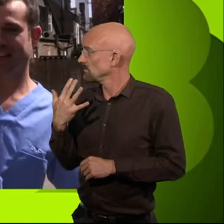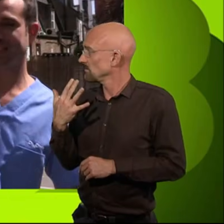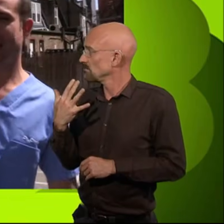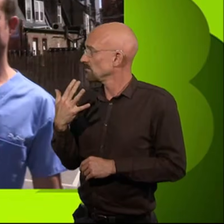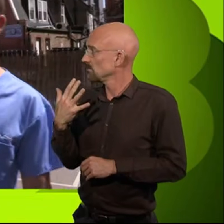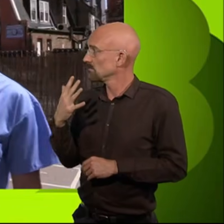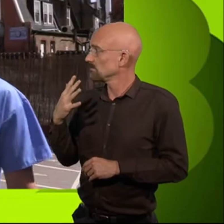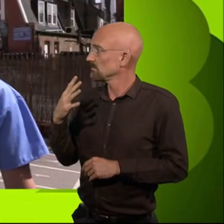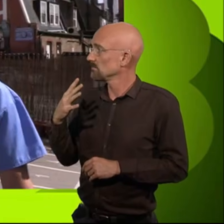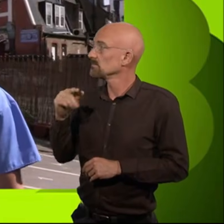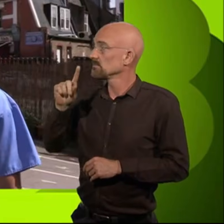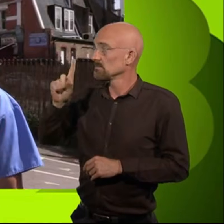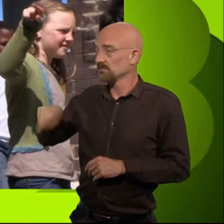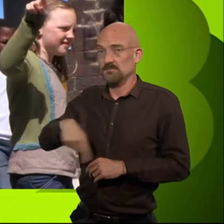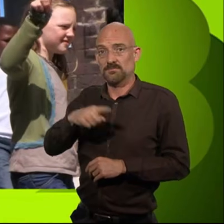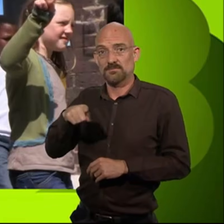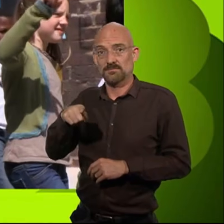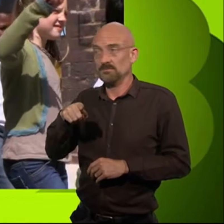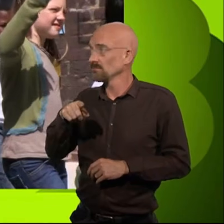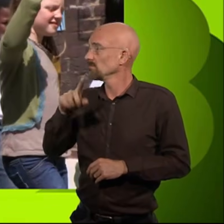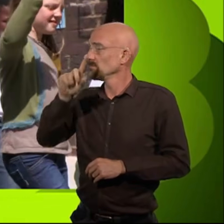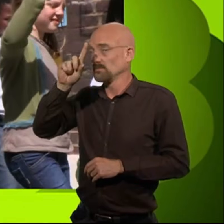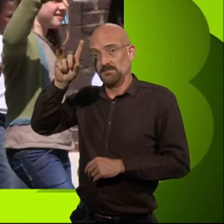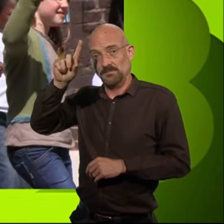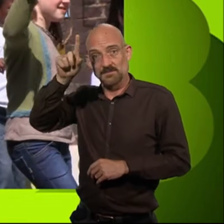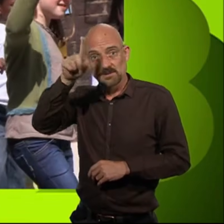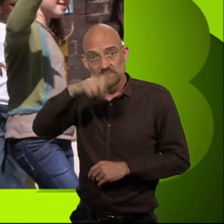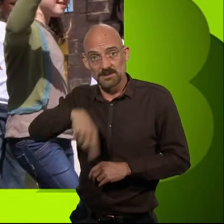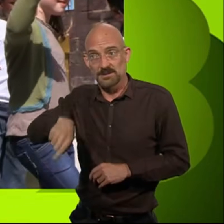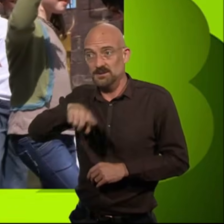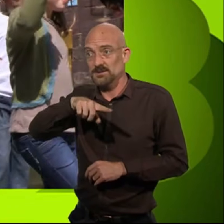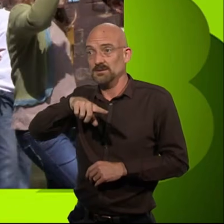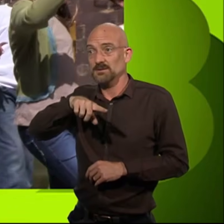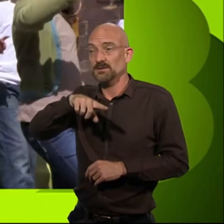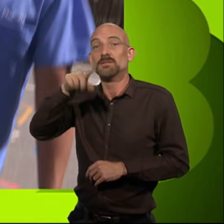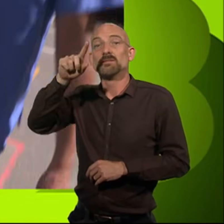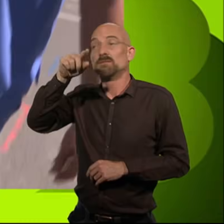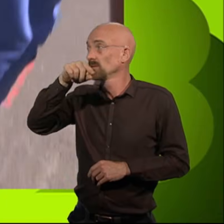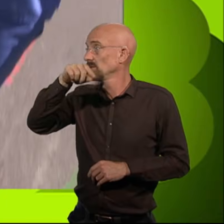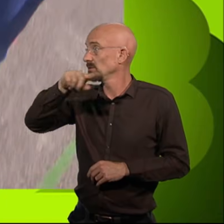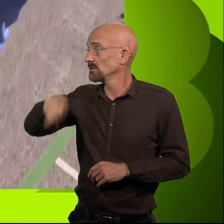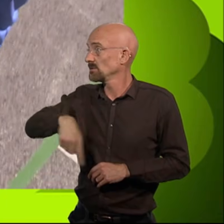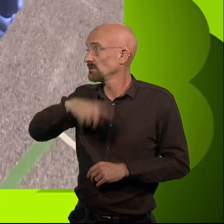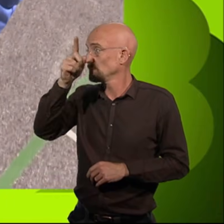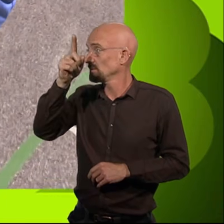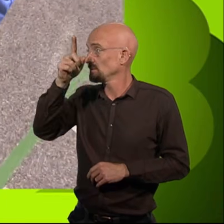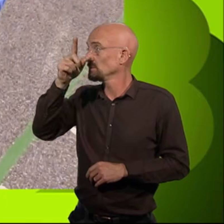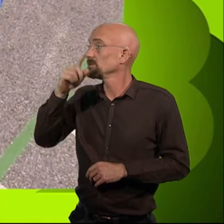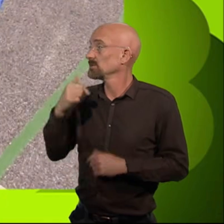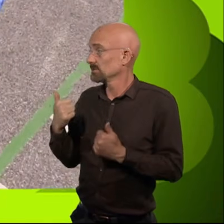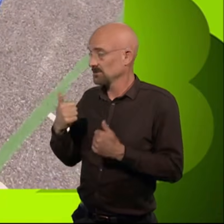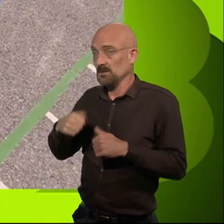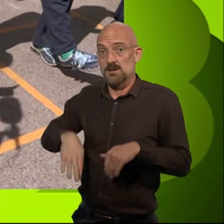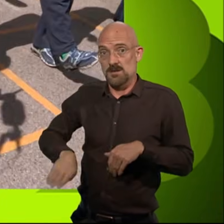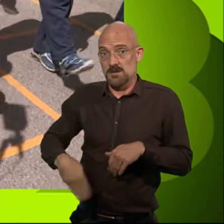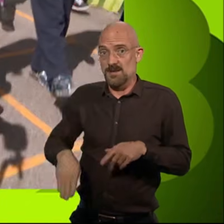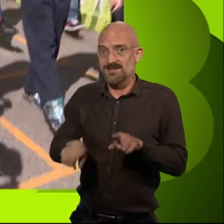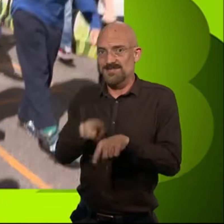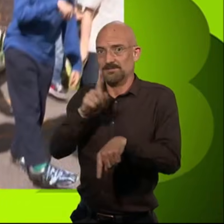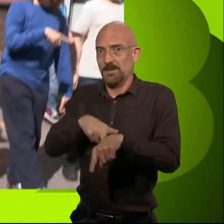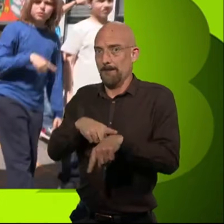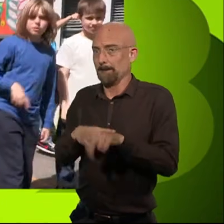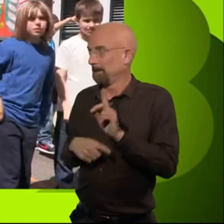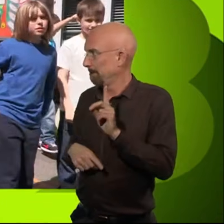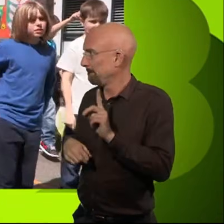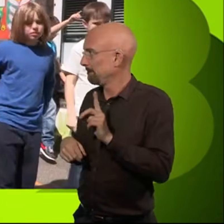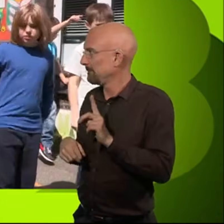in the air, like that. And I want you to keep doing it. So see if you can keep your foot spinning clockwise while you make a big number 6. I can't do it.